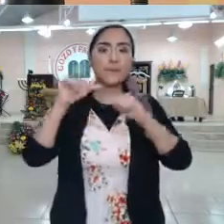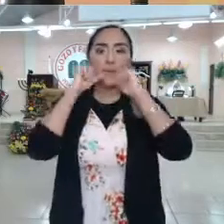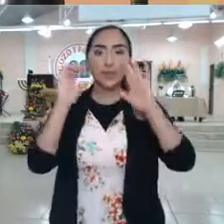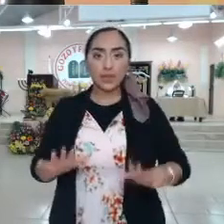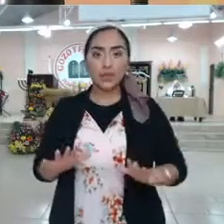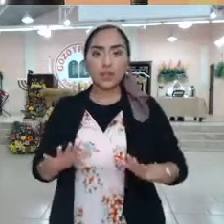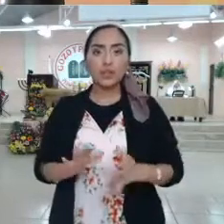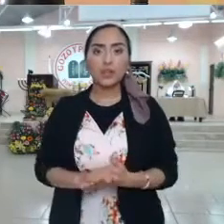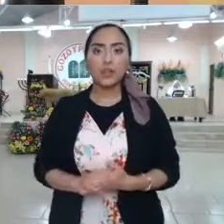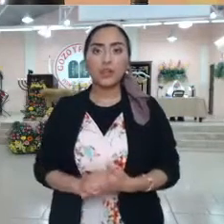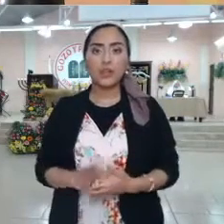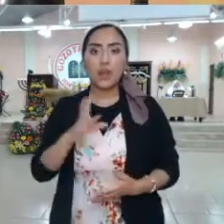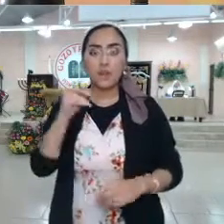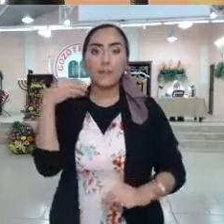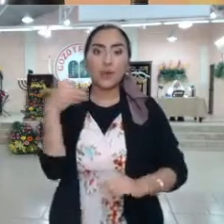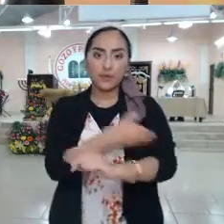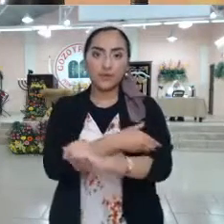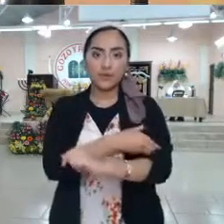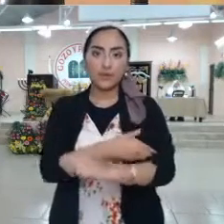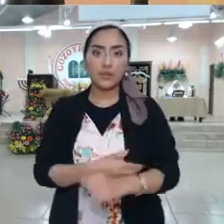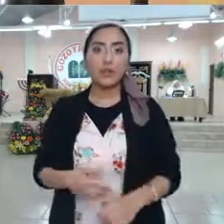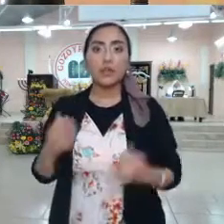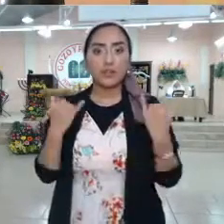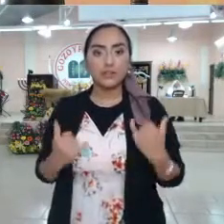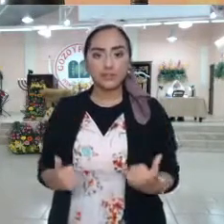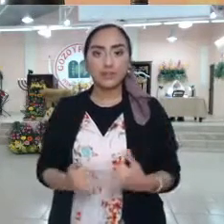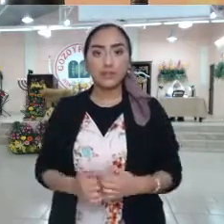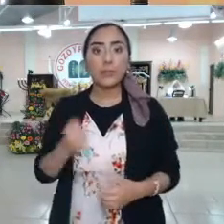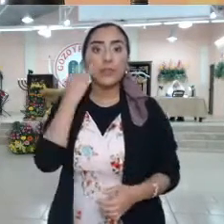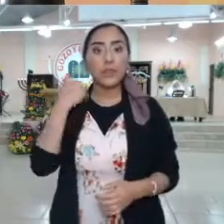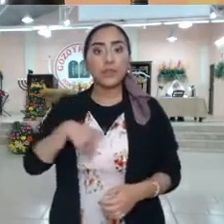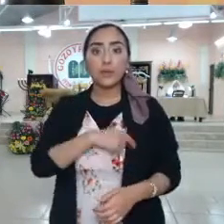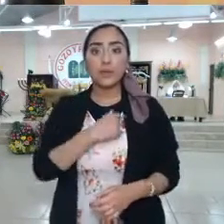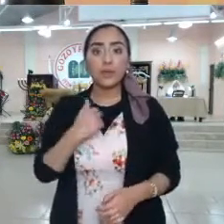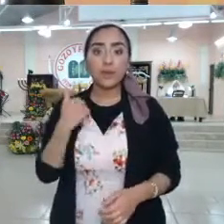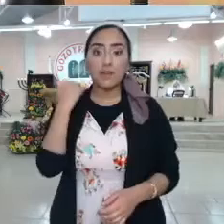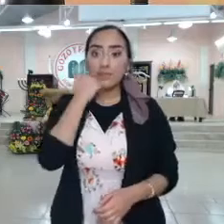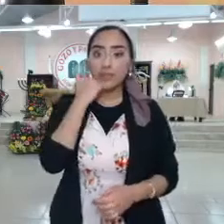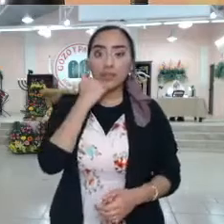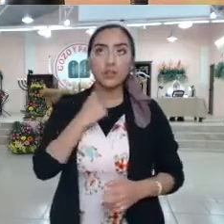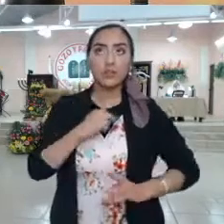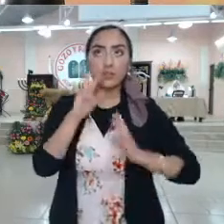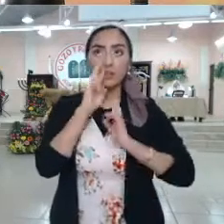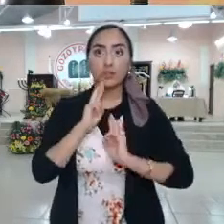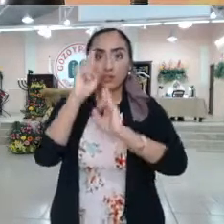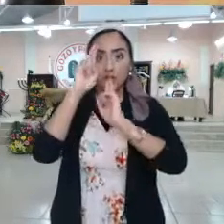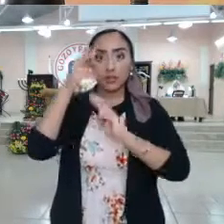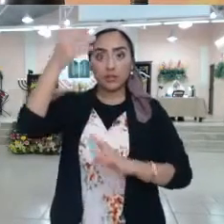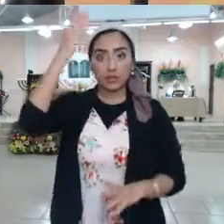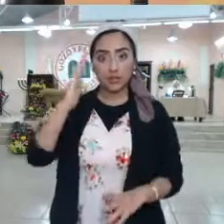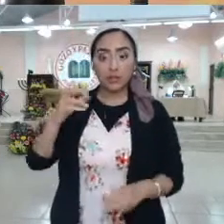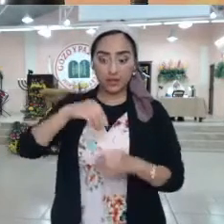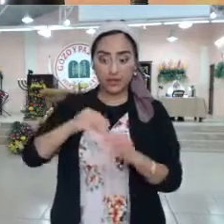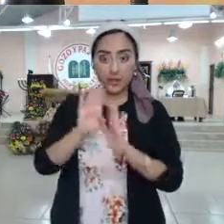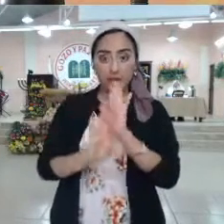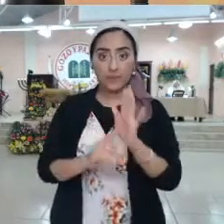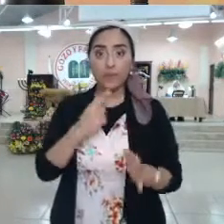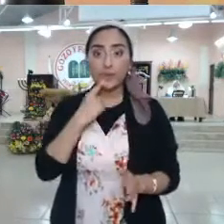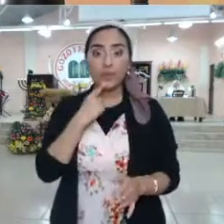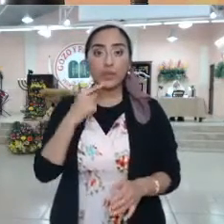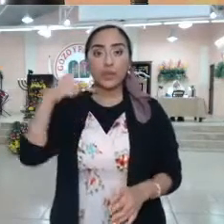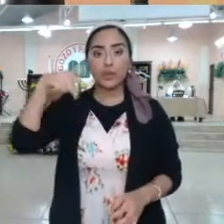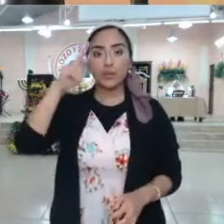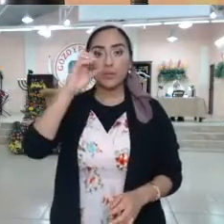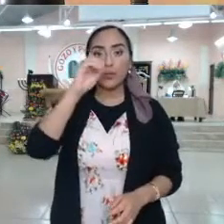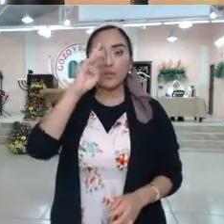blessing, anointment, and power. Now, if we keep every day the fear to Yahweh, according to the Tanakh,